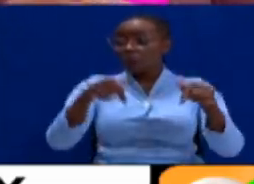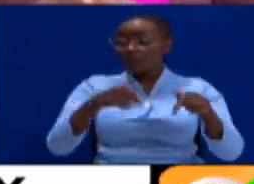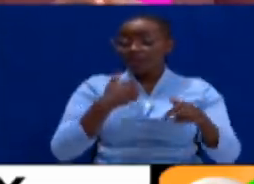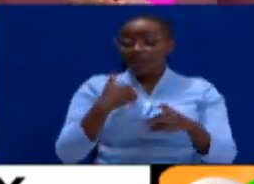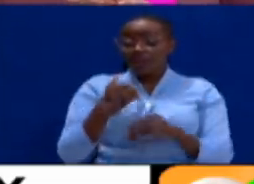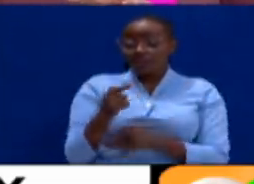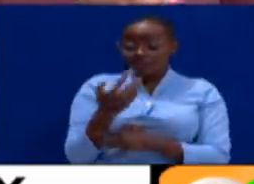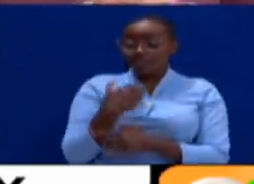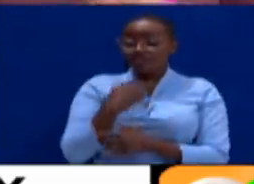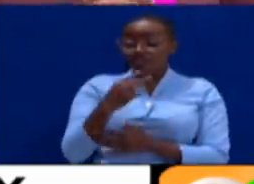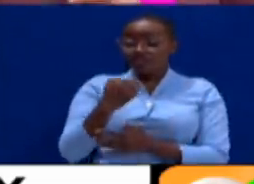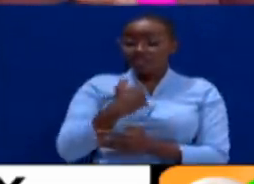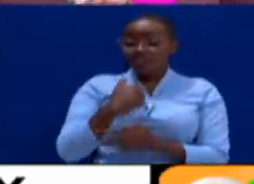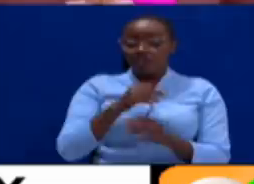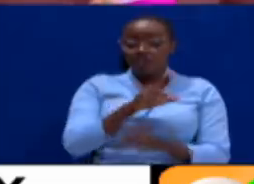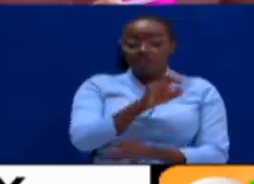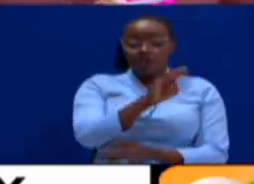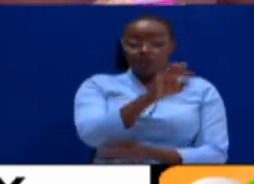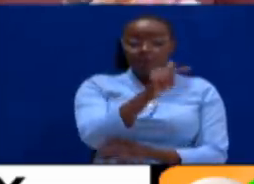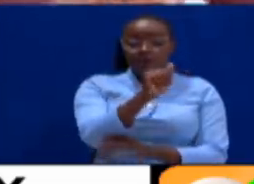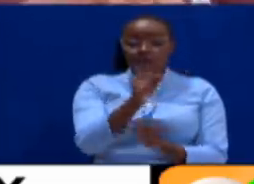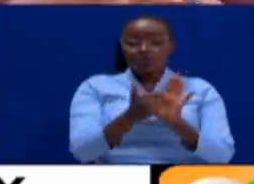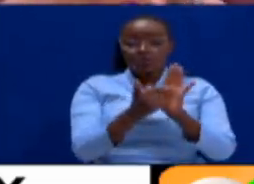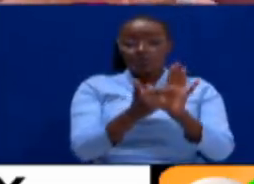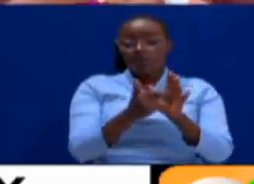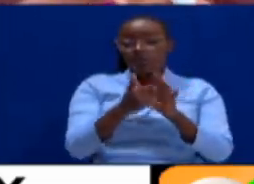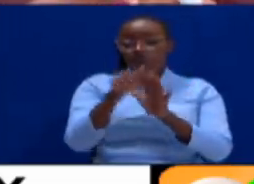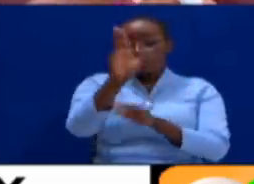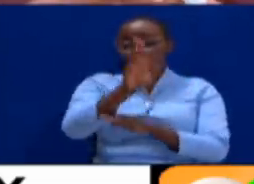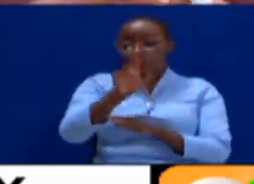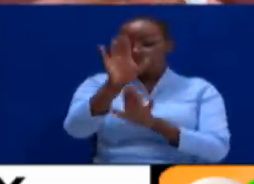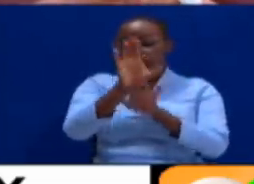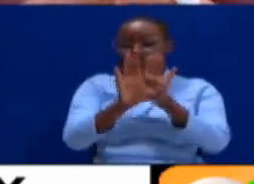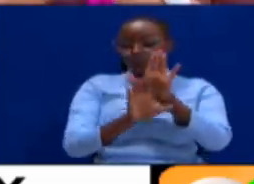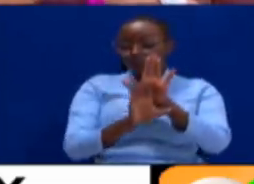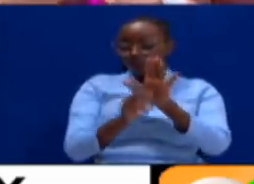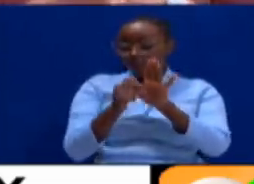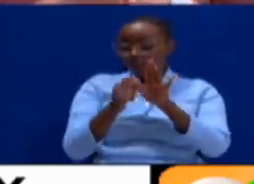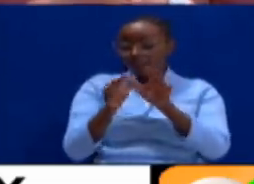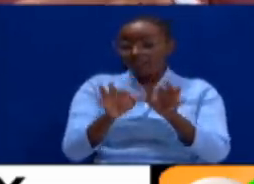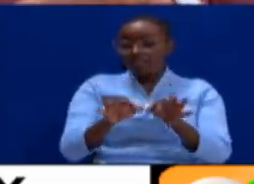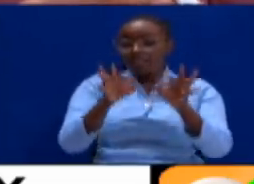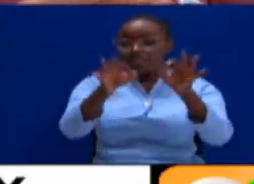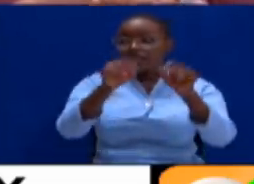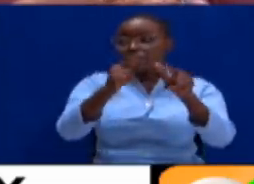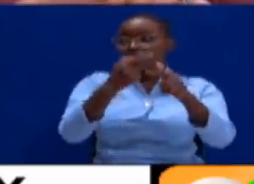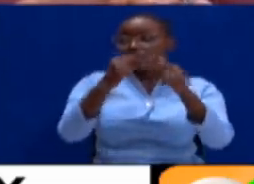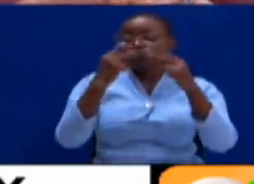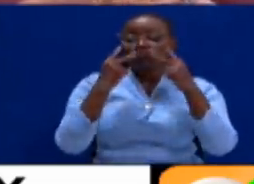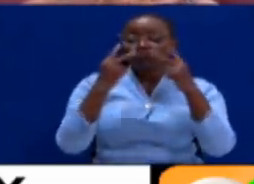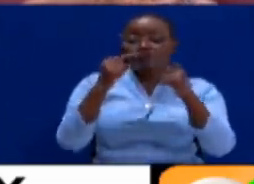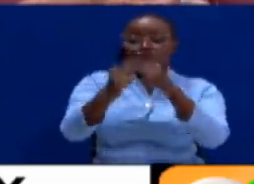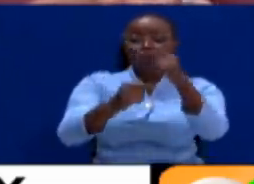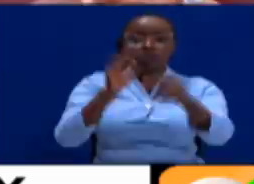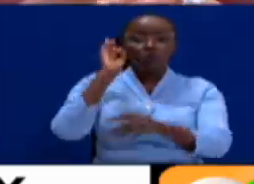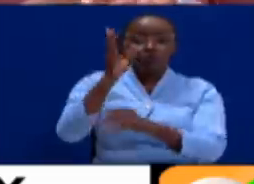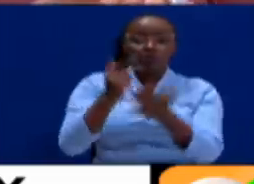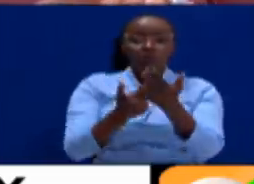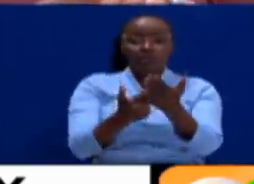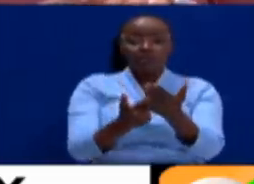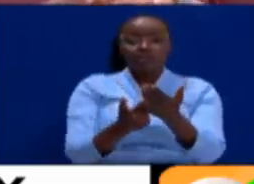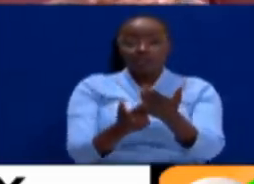that soundbite. If Robert, you can play it, Uhuru on constitution and the term extension, and then maybe we can continue with the discussion.